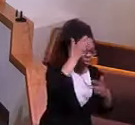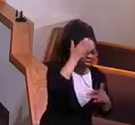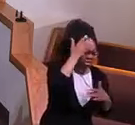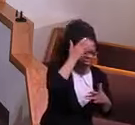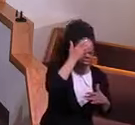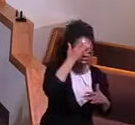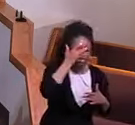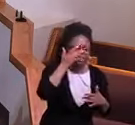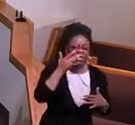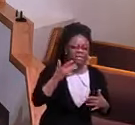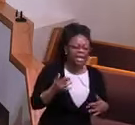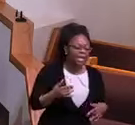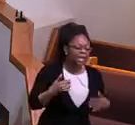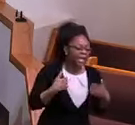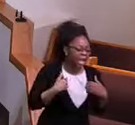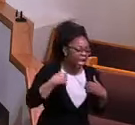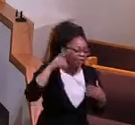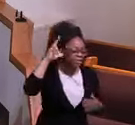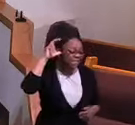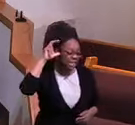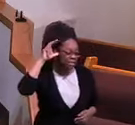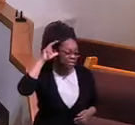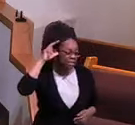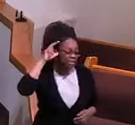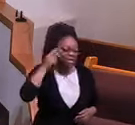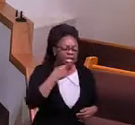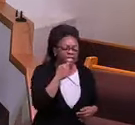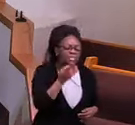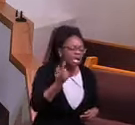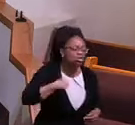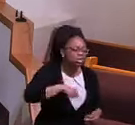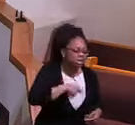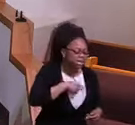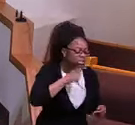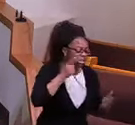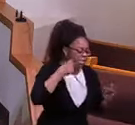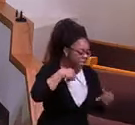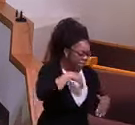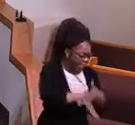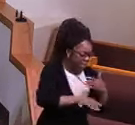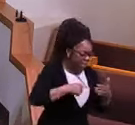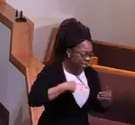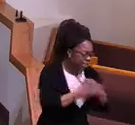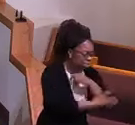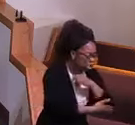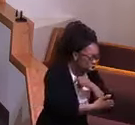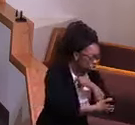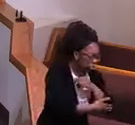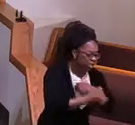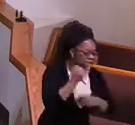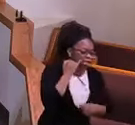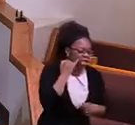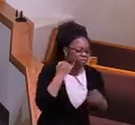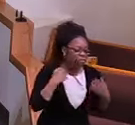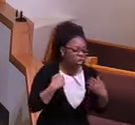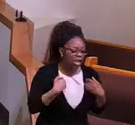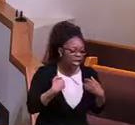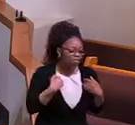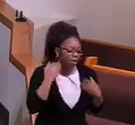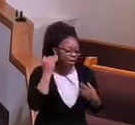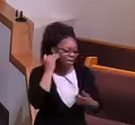demons. History tells us that even in this country, the minute one has mental illness, they were cast